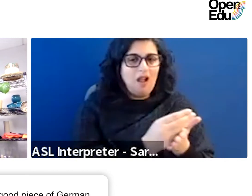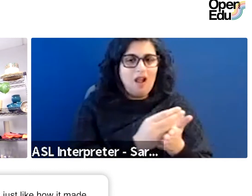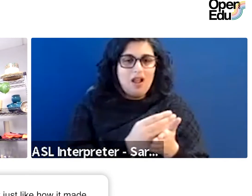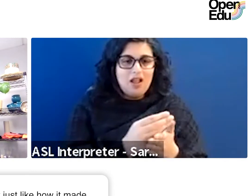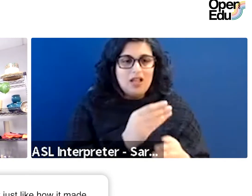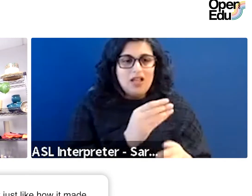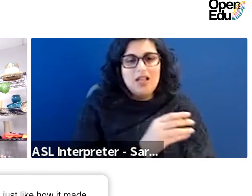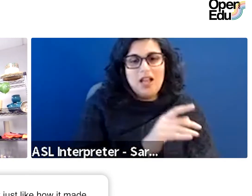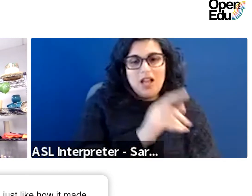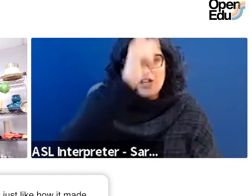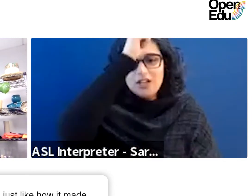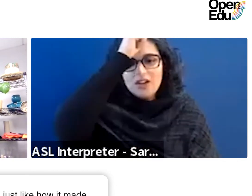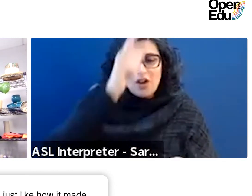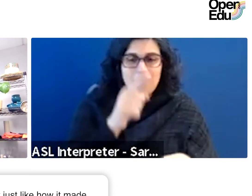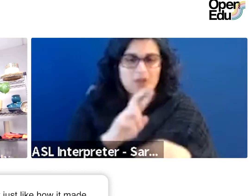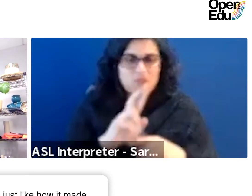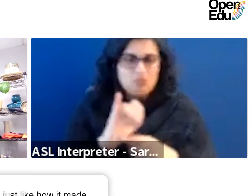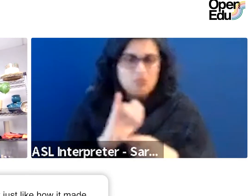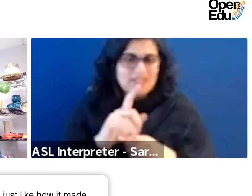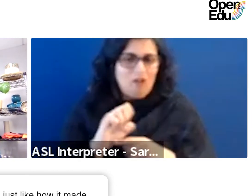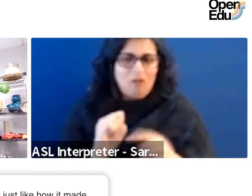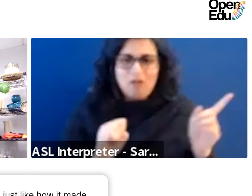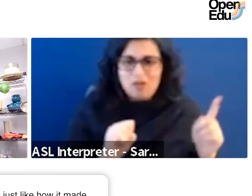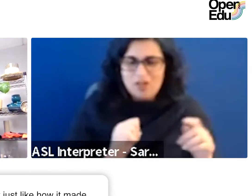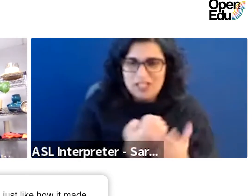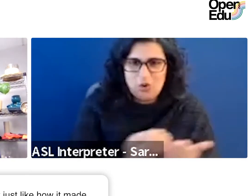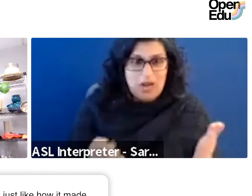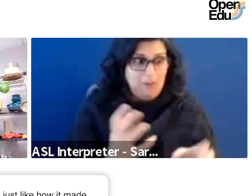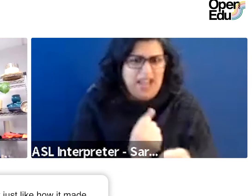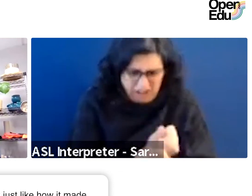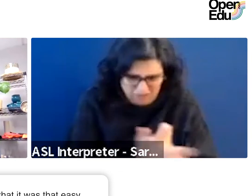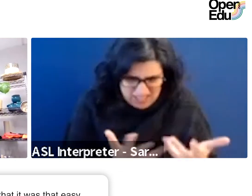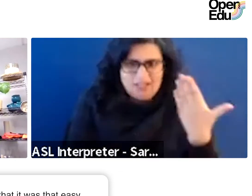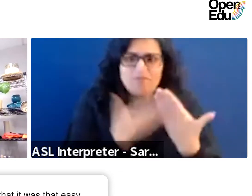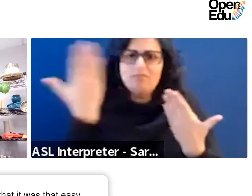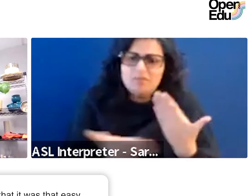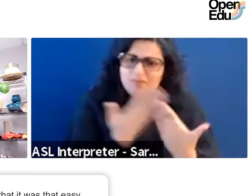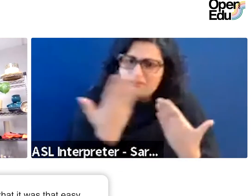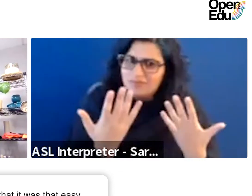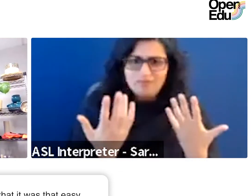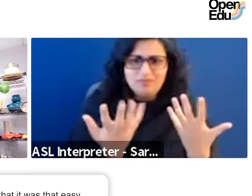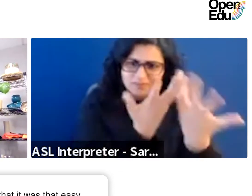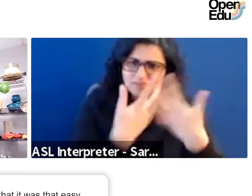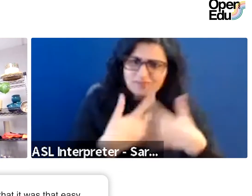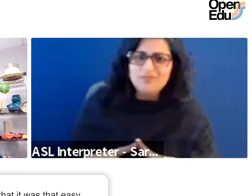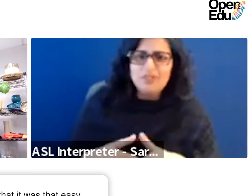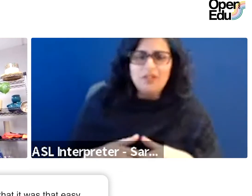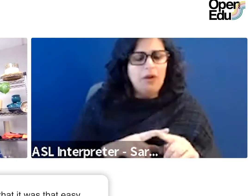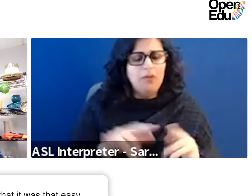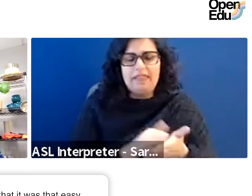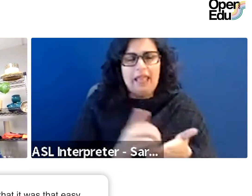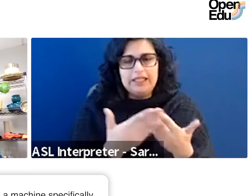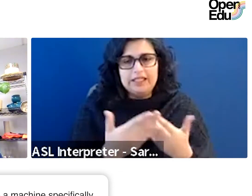carding equipment, and it just like, it made everything so easy. But the fact that it was that easy, just